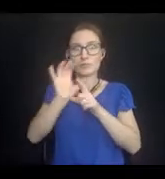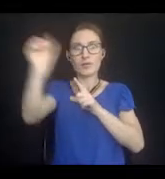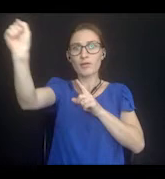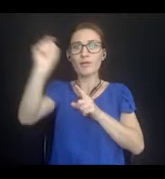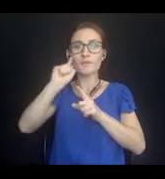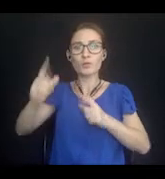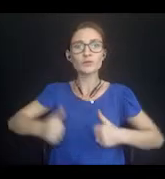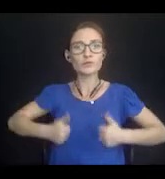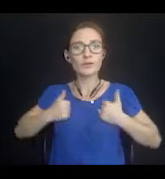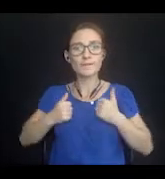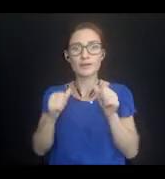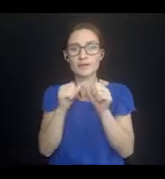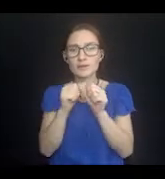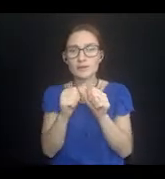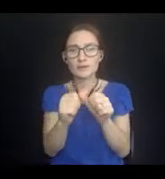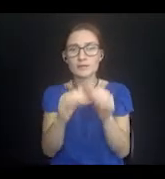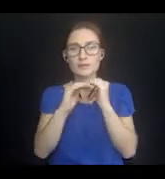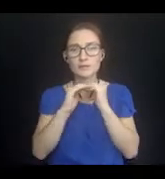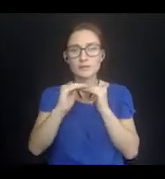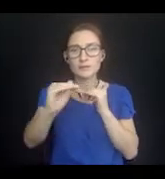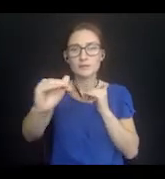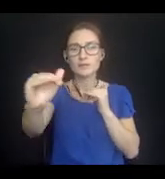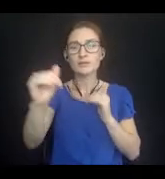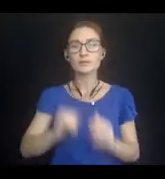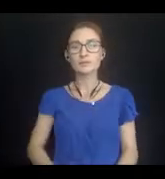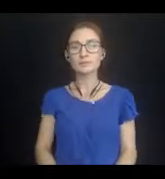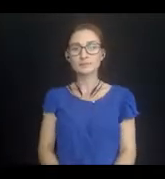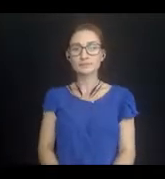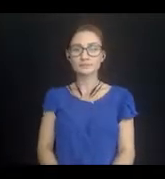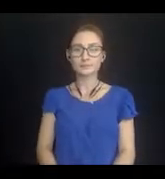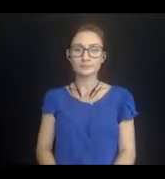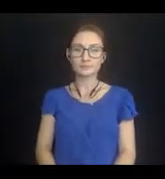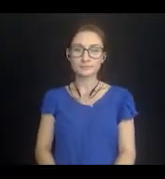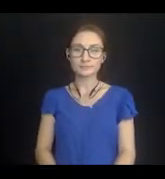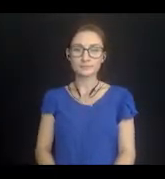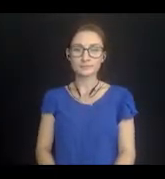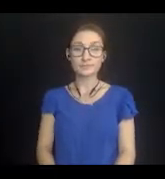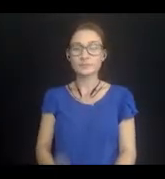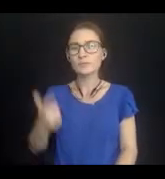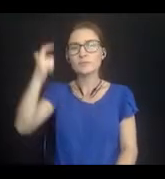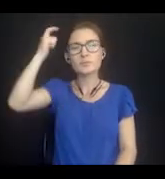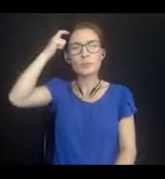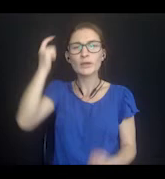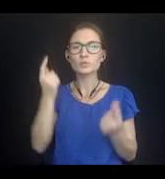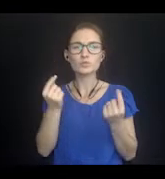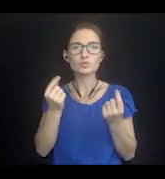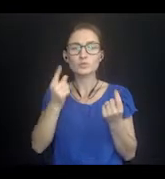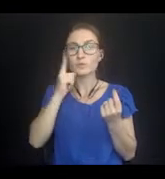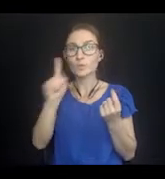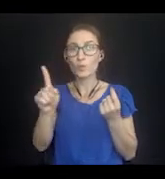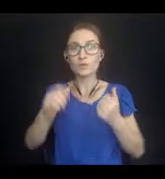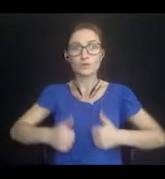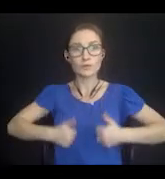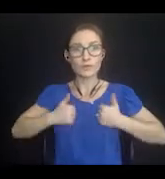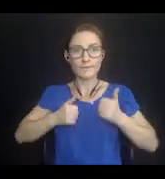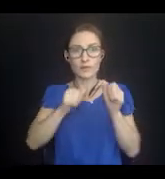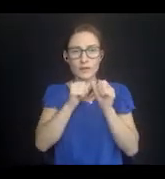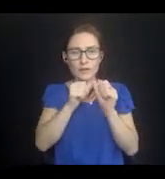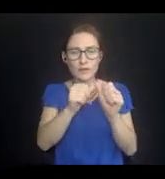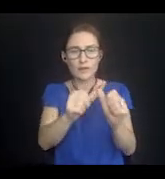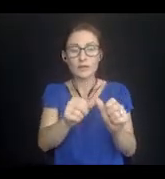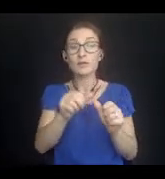surviving. So what do brains do in general to survive? Is